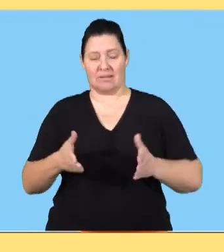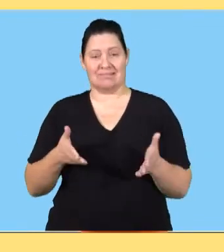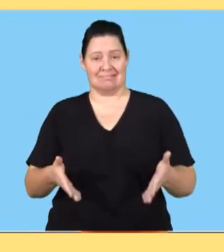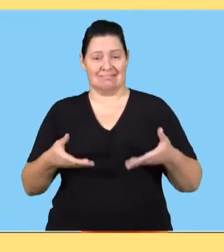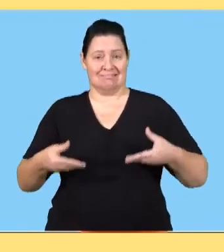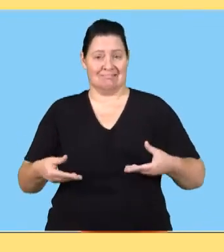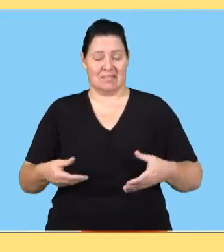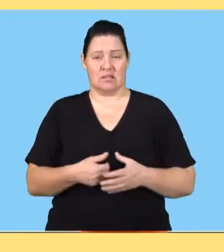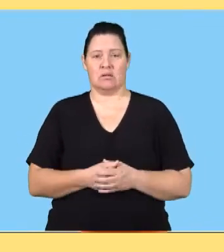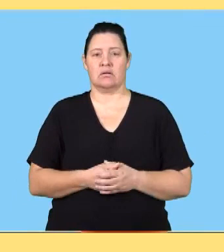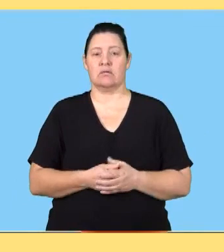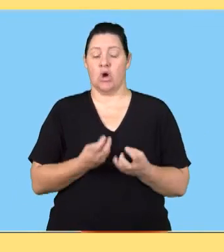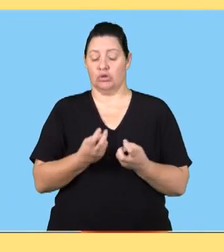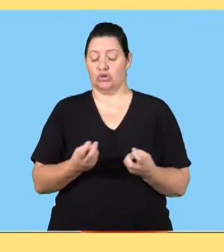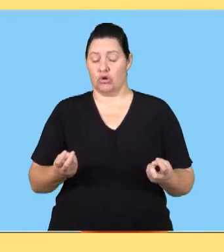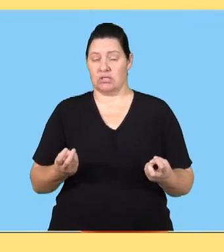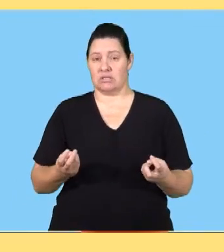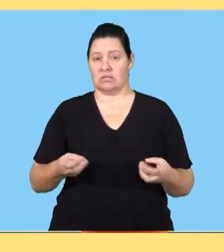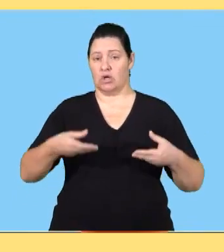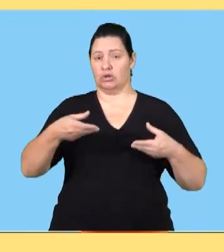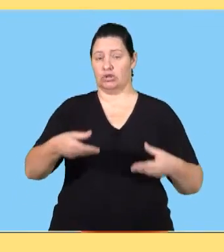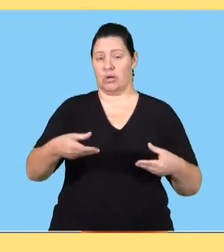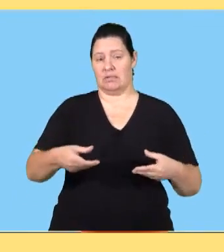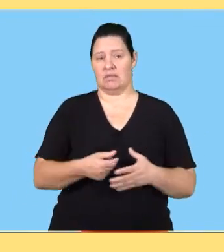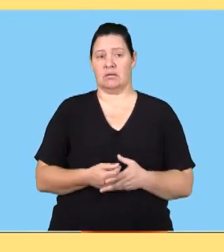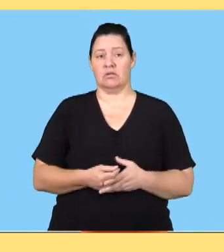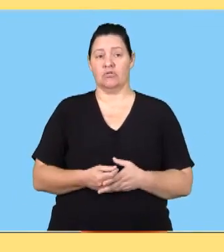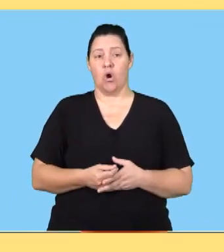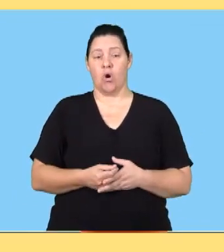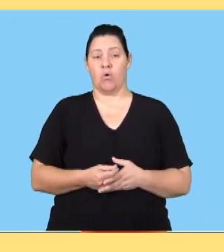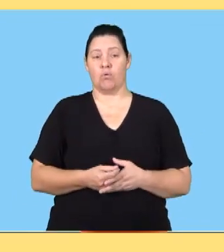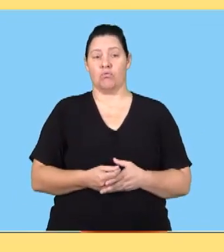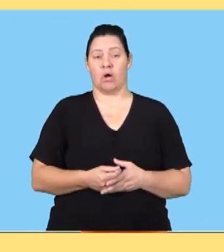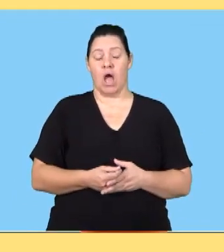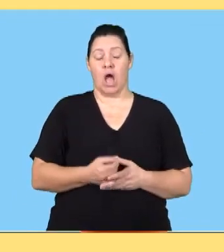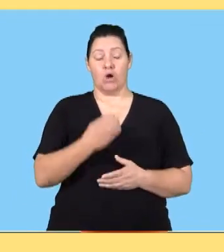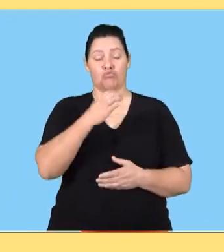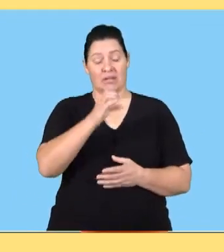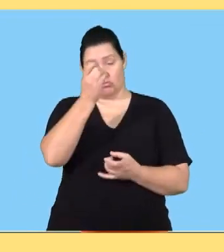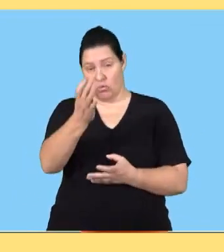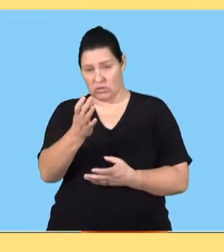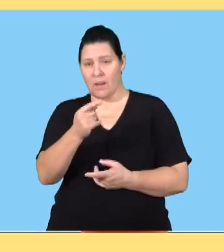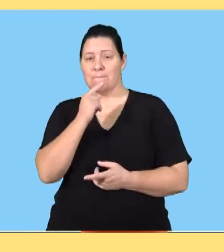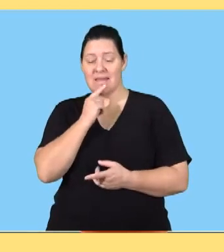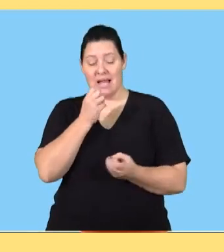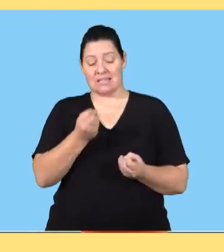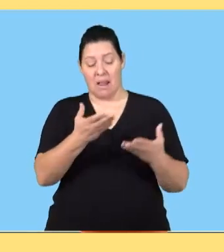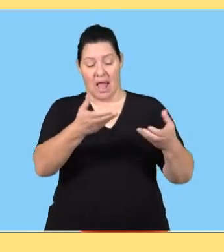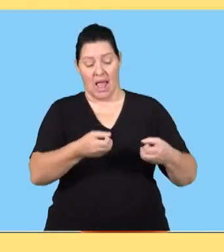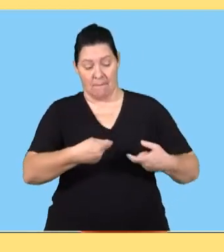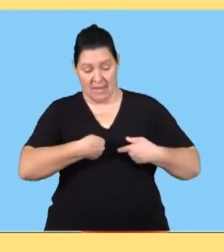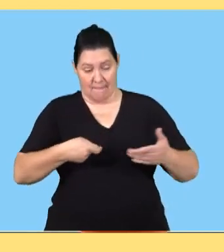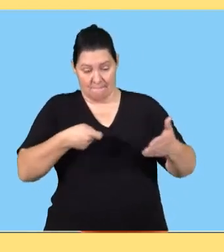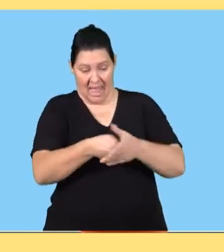the important part is source document. So a credit note is a source document issued by the